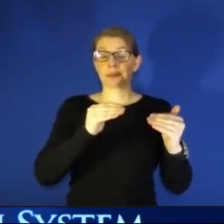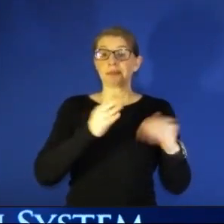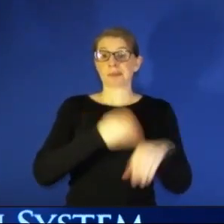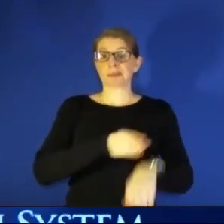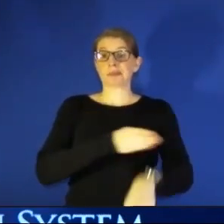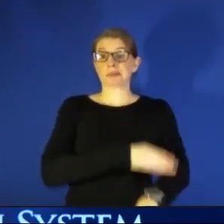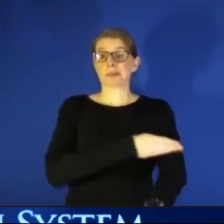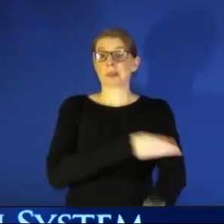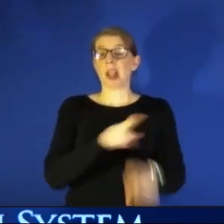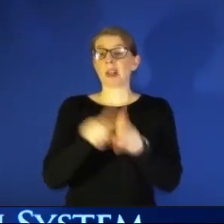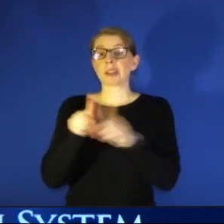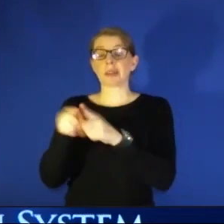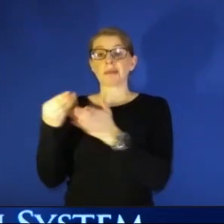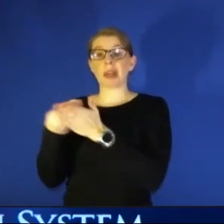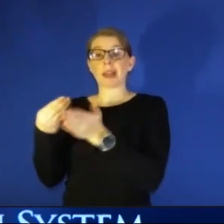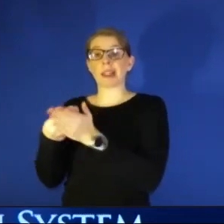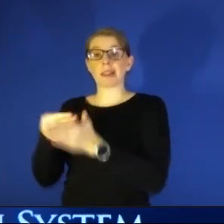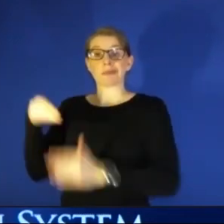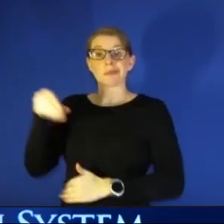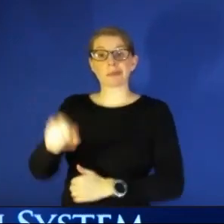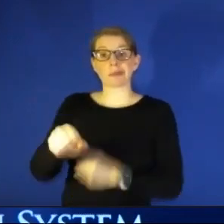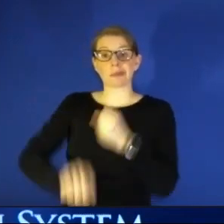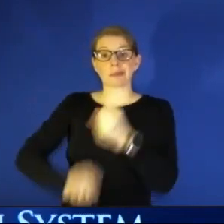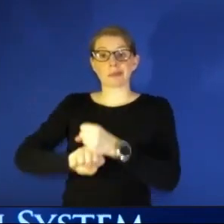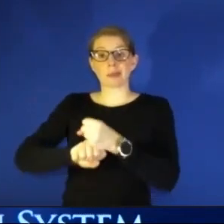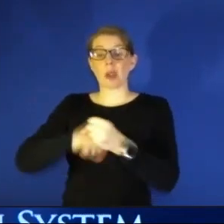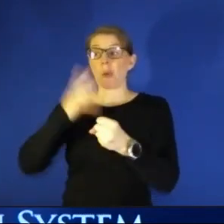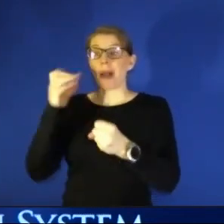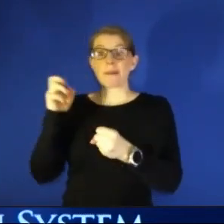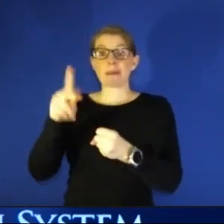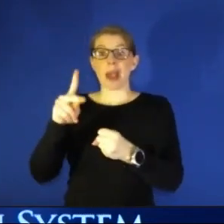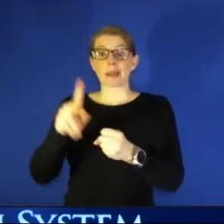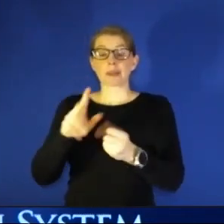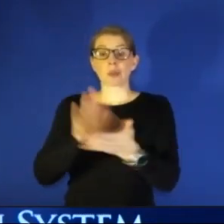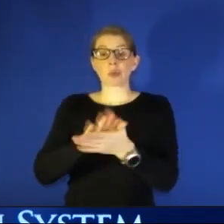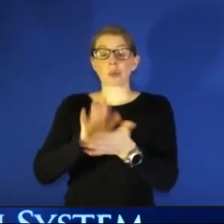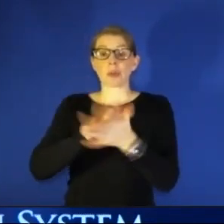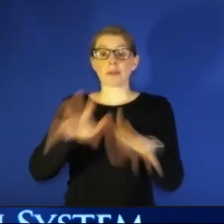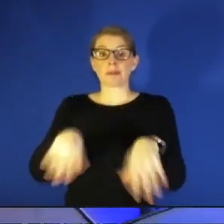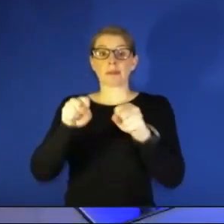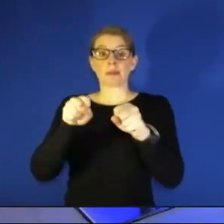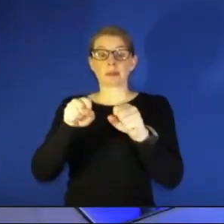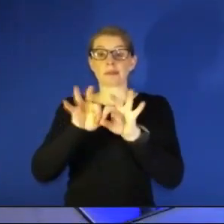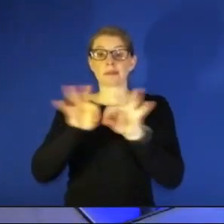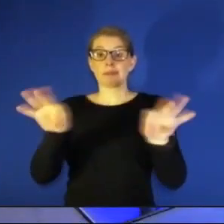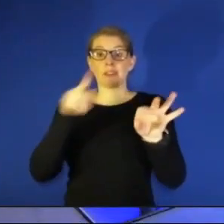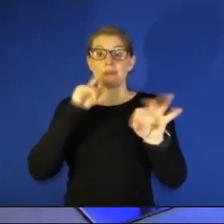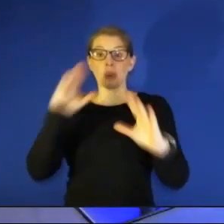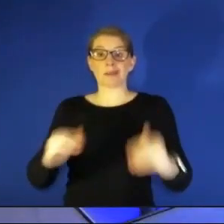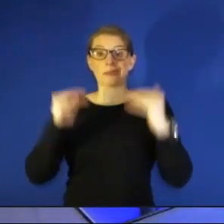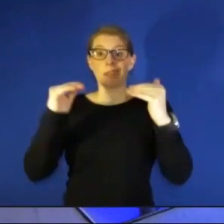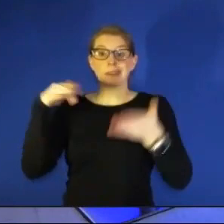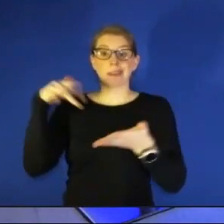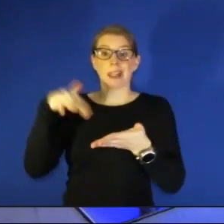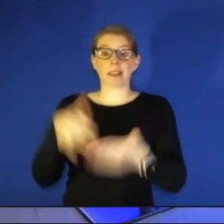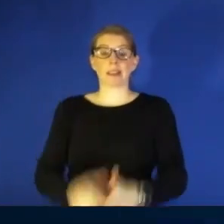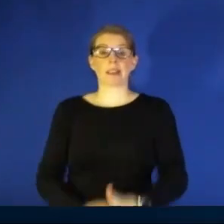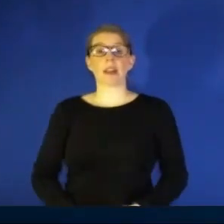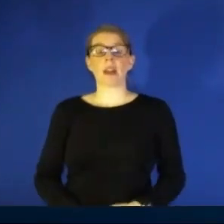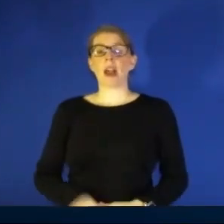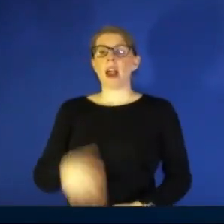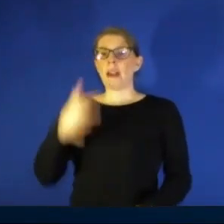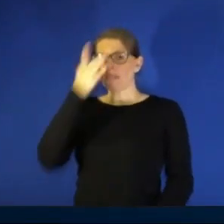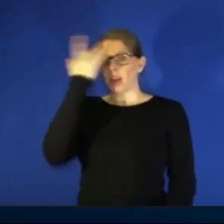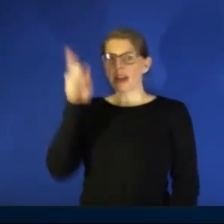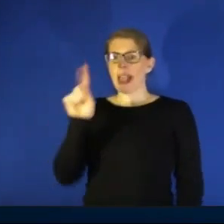people can return to school and pursue additional degrees in advanced studies. Dr. Hawkinson, I forgot to ask you your favorite